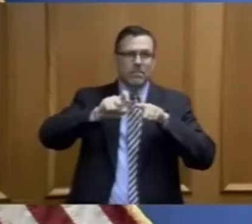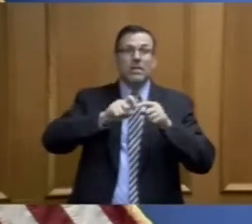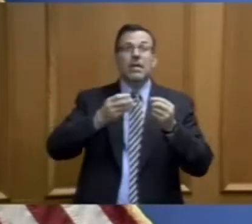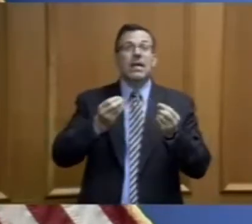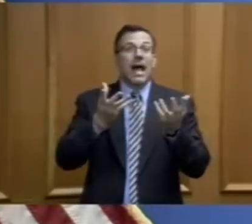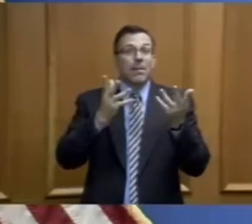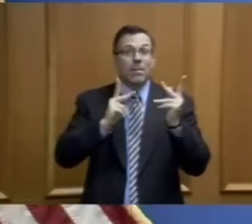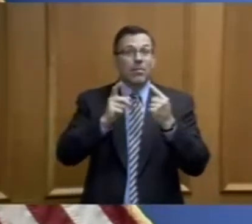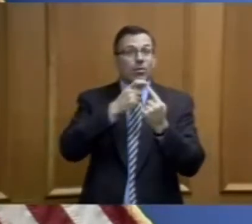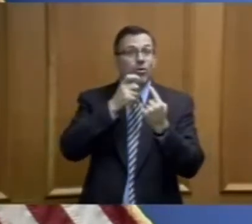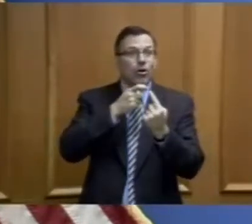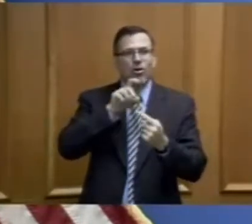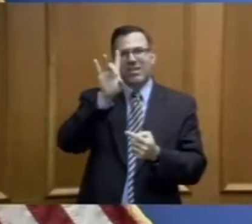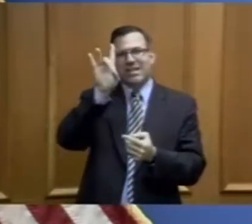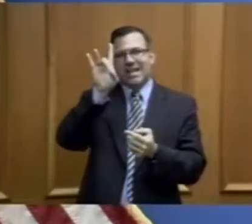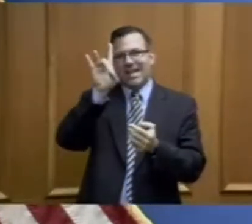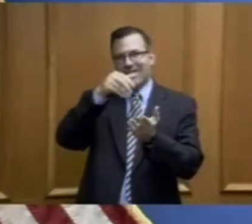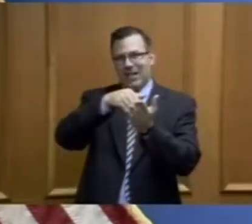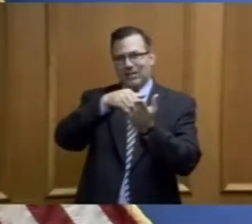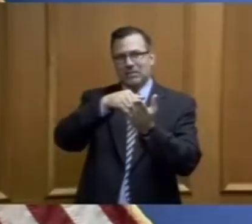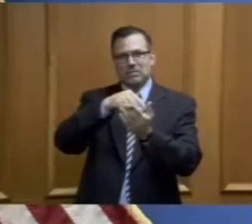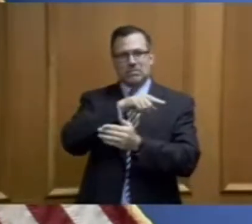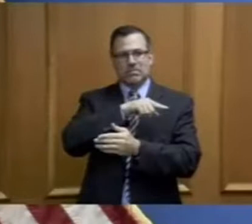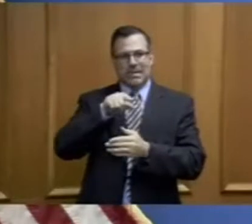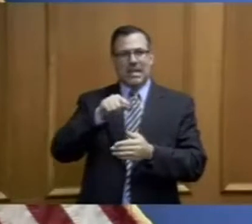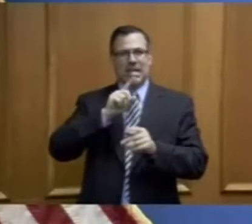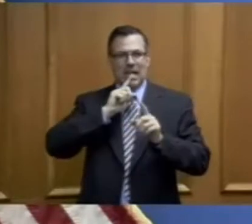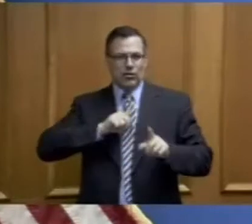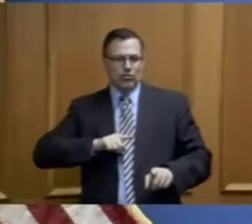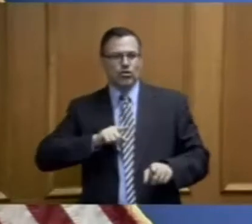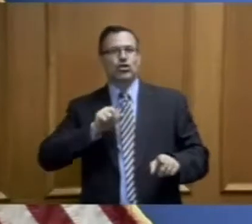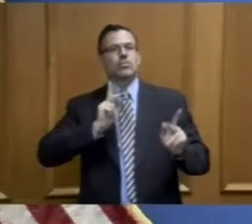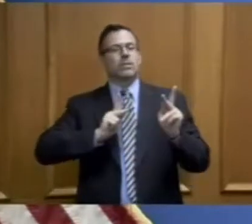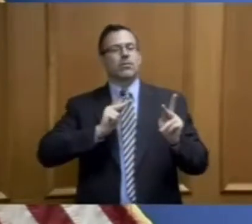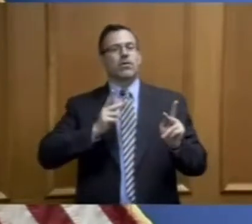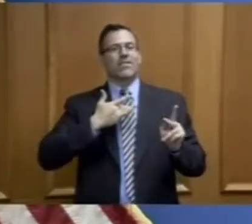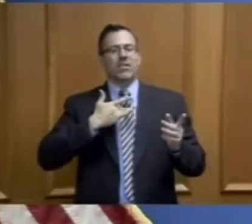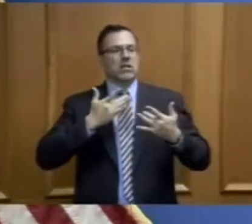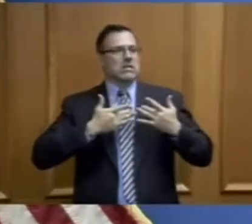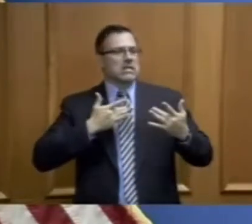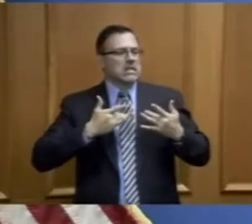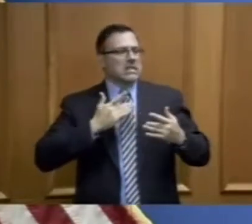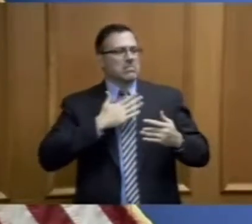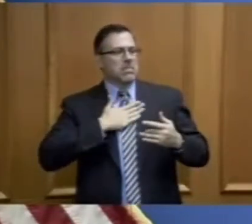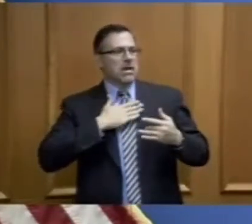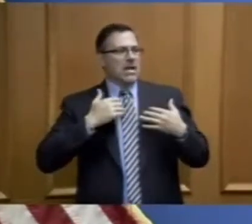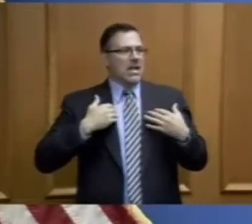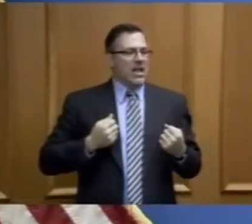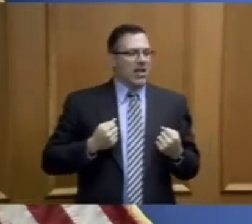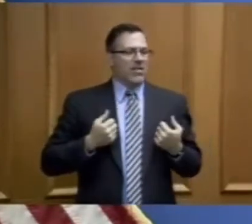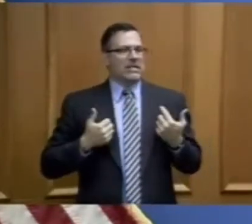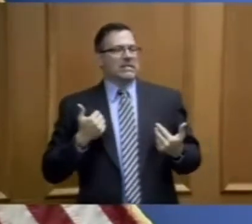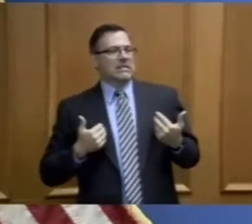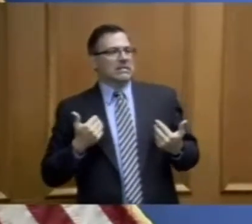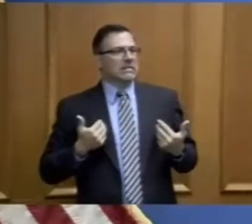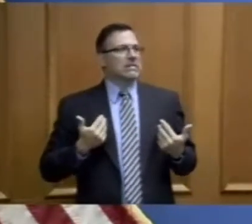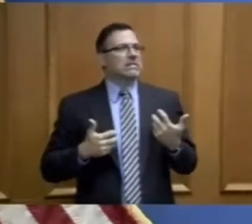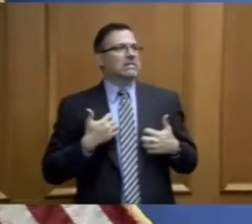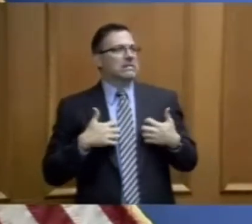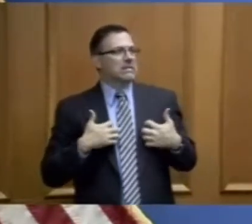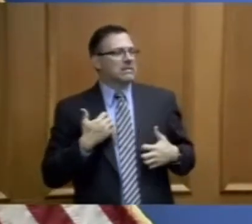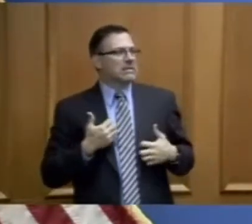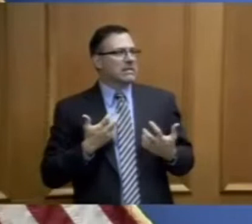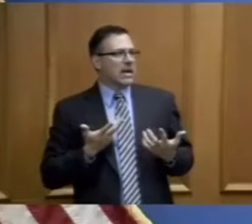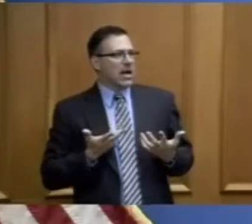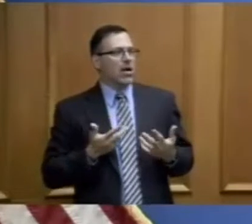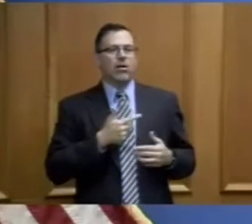calls. Tennesseans who are concerned about their health and how it is that they can take personal control of their health, and we thank these volunteers.